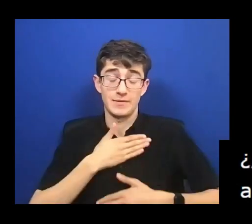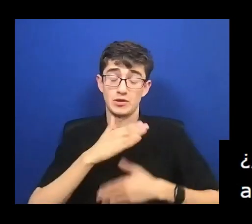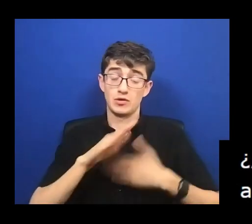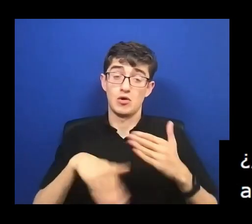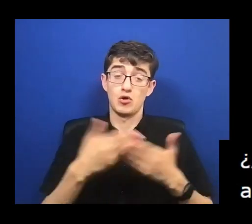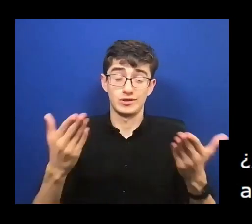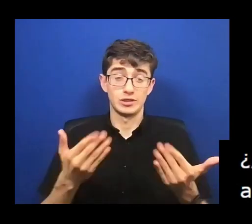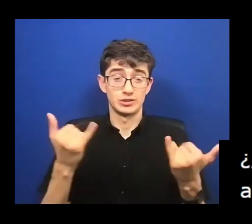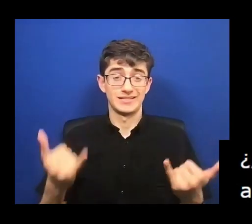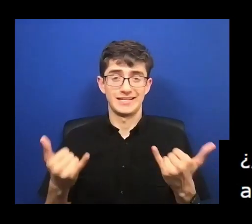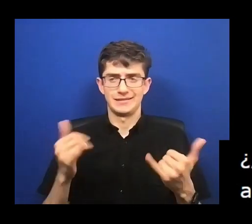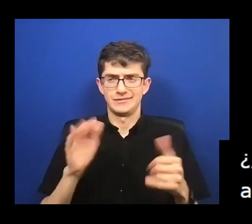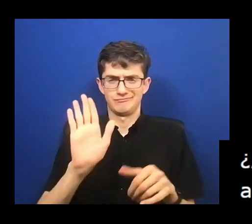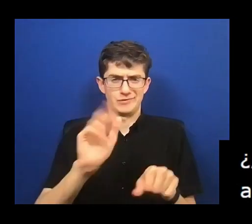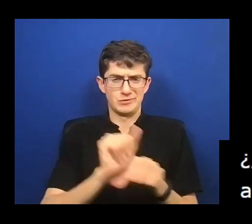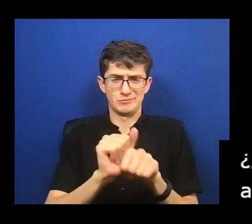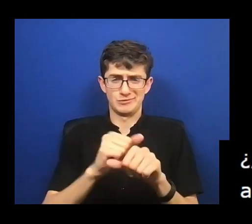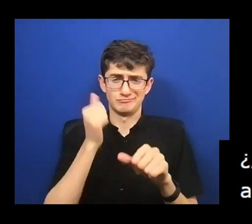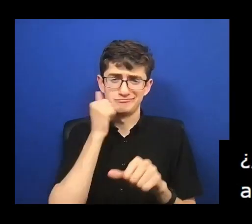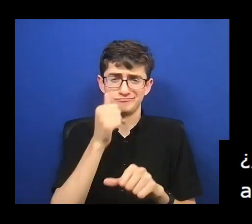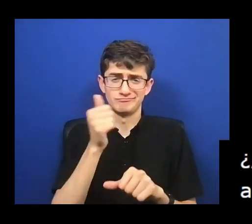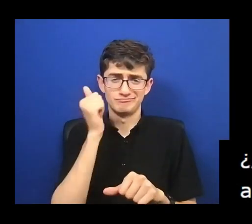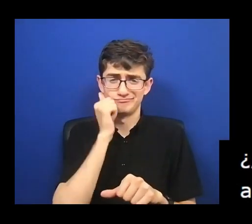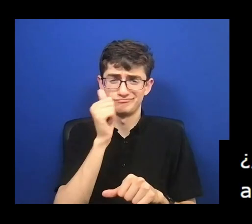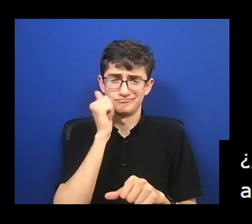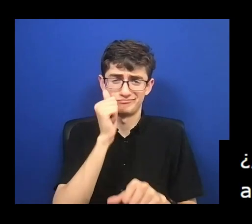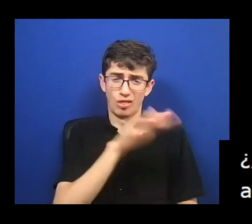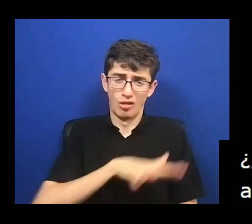every single day in across the city.